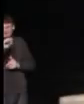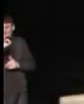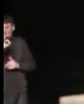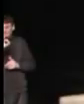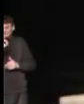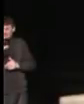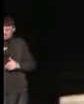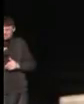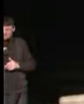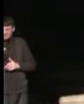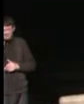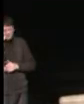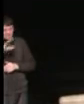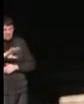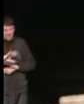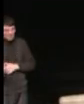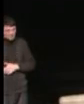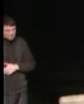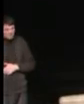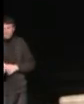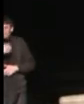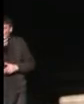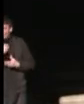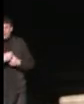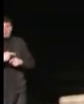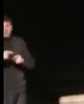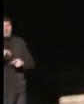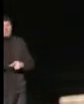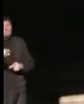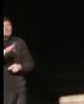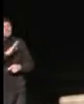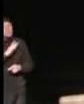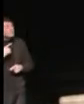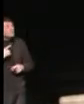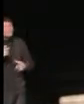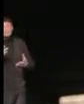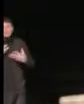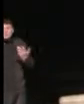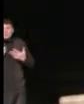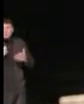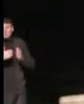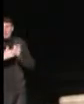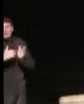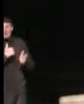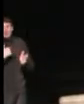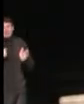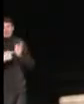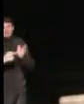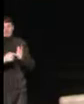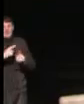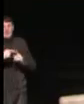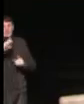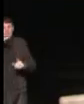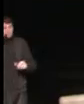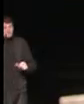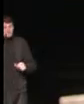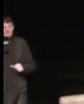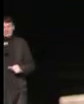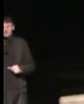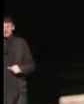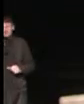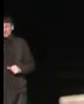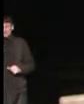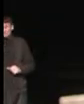of the NAFC's Aboriginal Youth Council members, executive, and president, Kat Fidler from Selkirk,